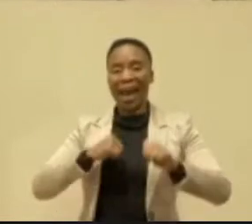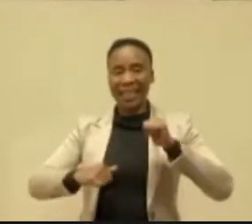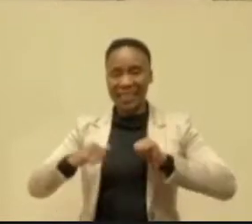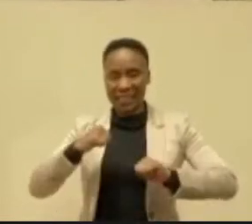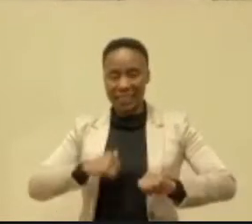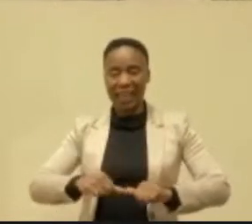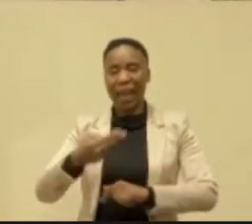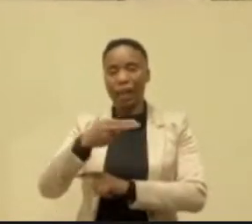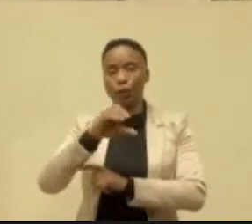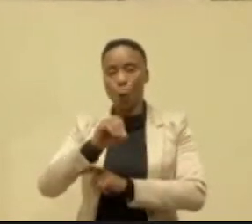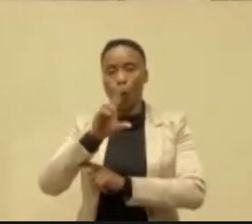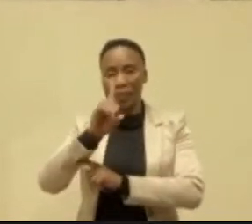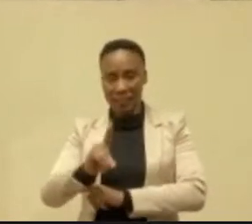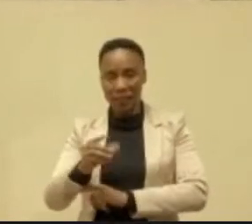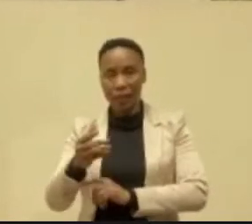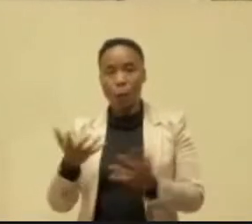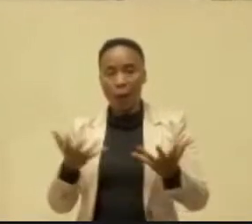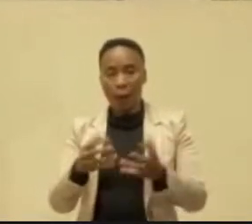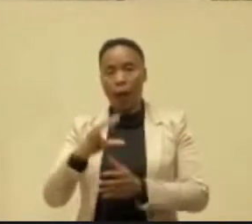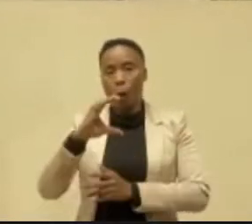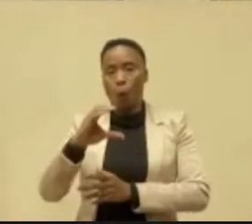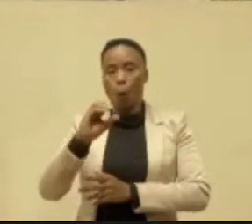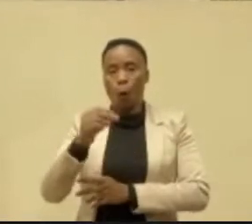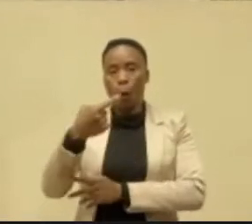hog of culture